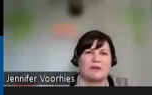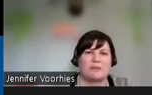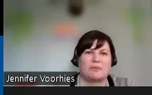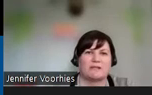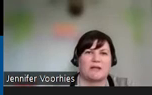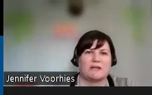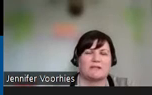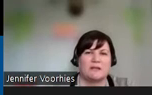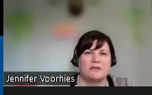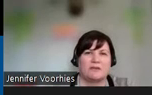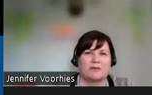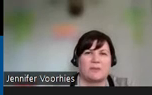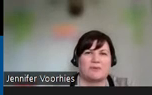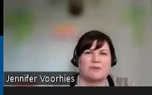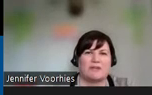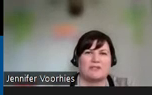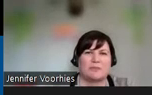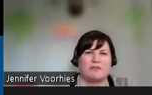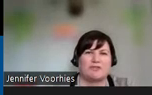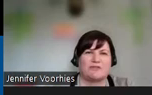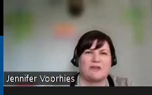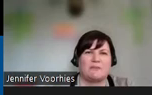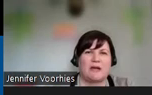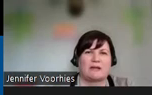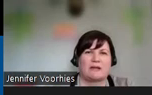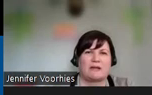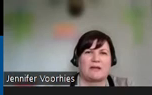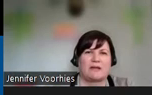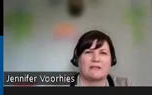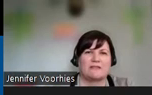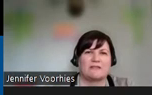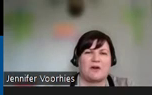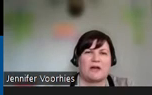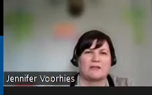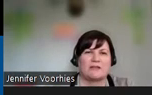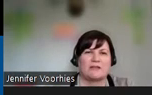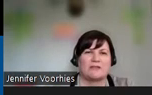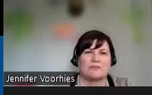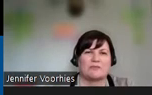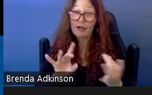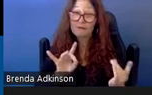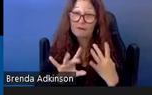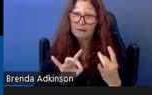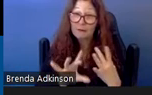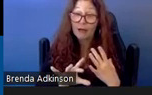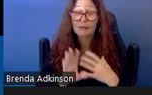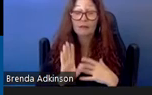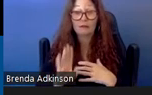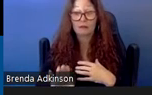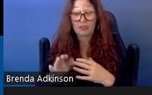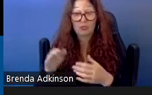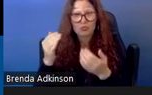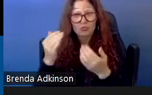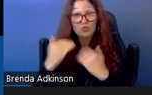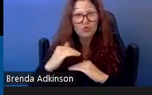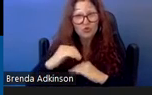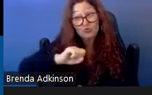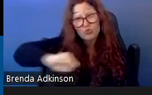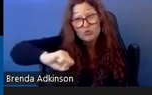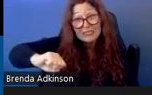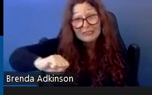streamline the process. Those are opportunities to provide your feedback. As far as restricting them, that's a conversation that we need to have